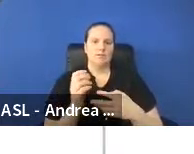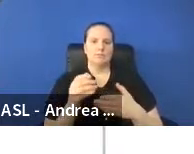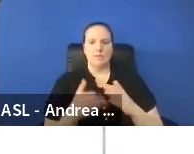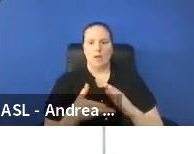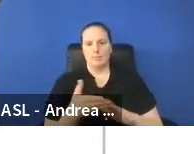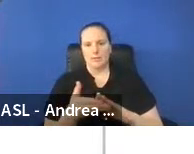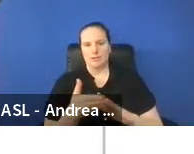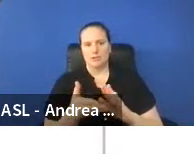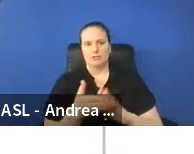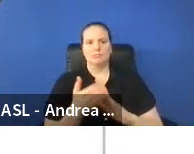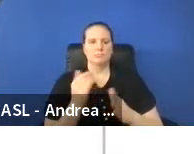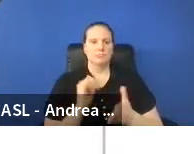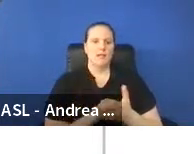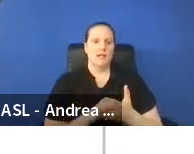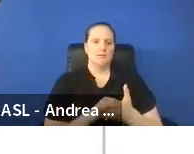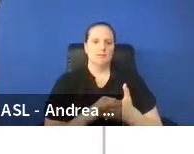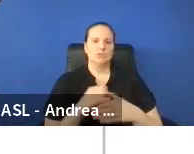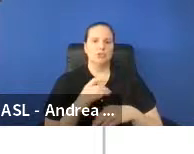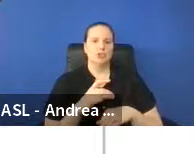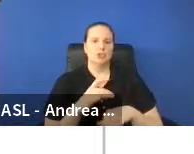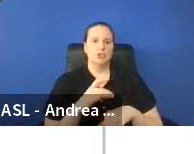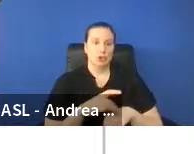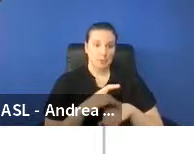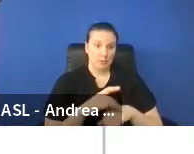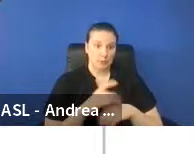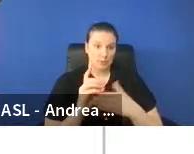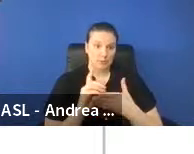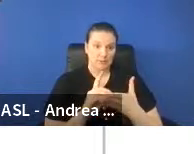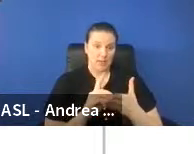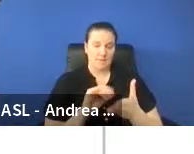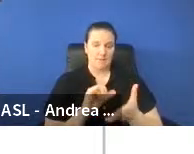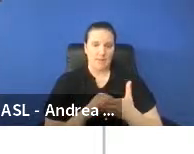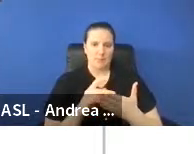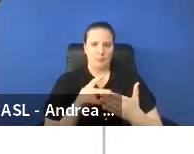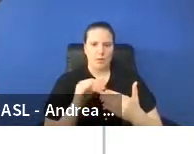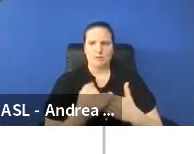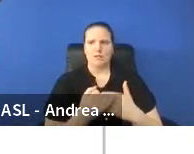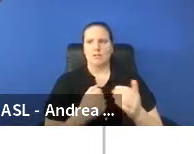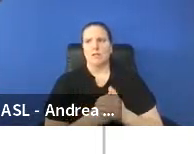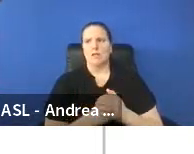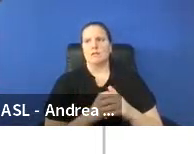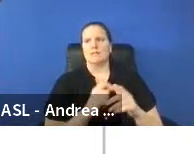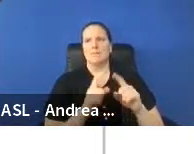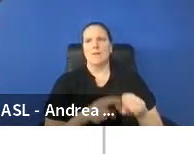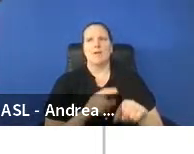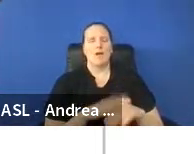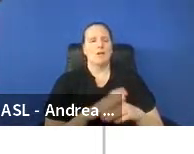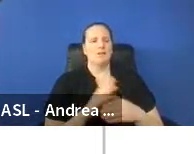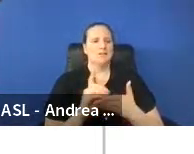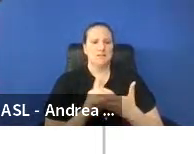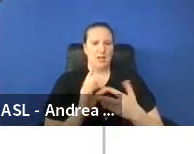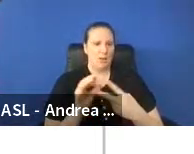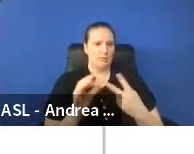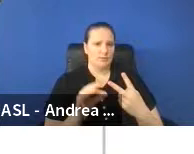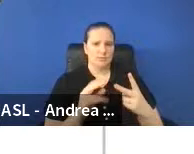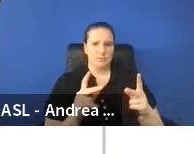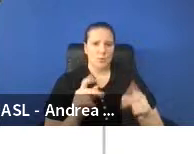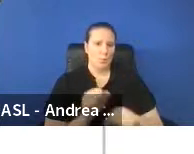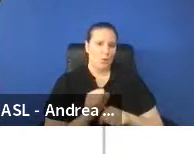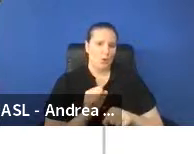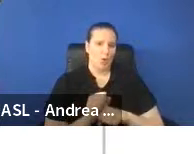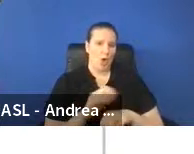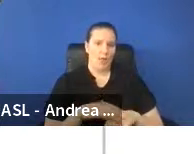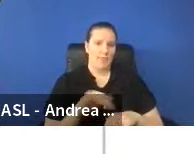the geometric design of the project. They are dependent on the design options that we will have worked on